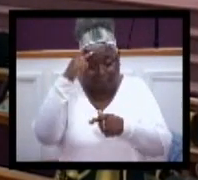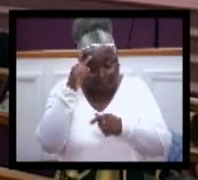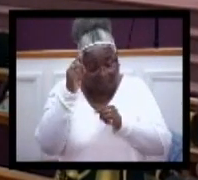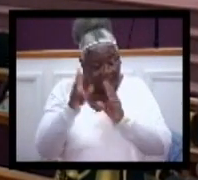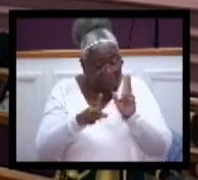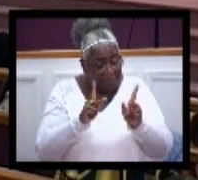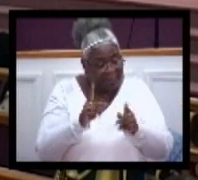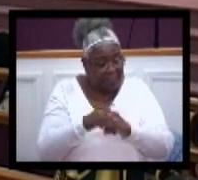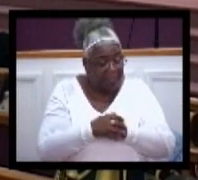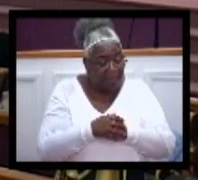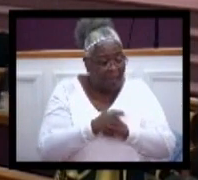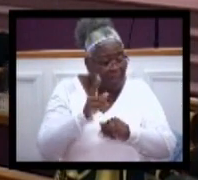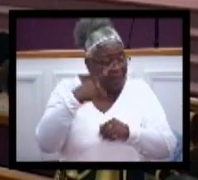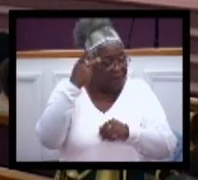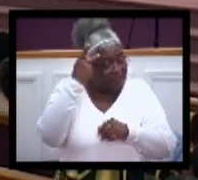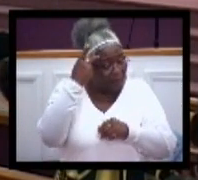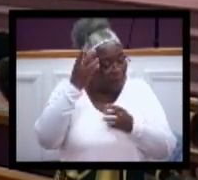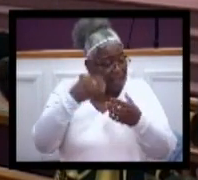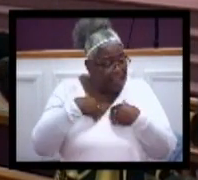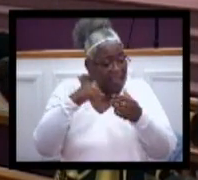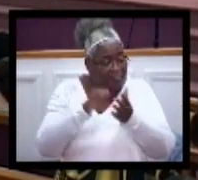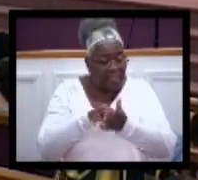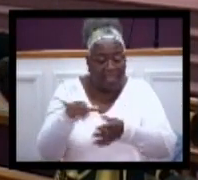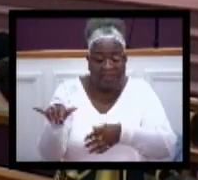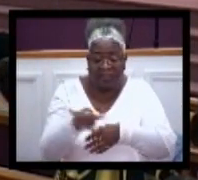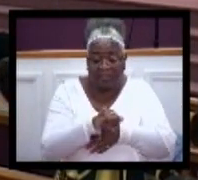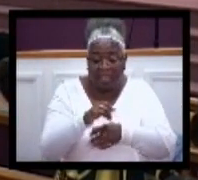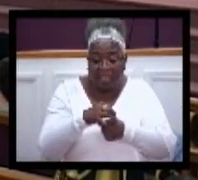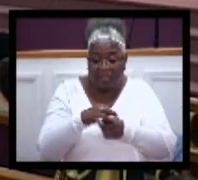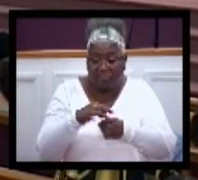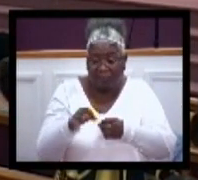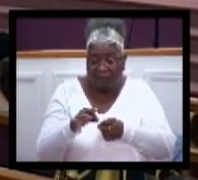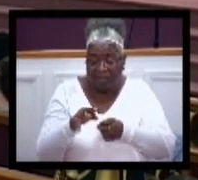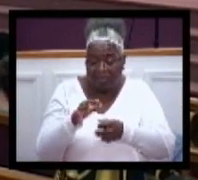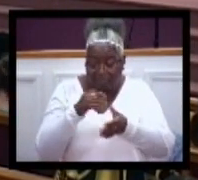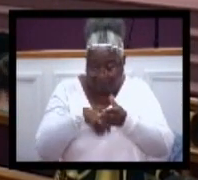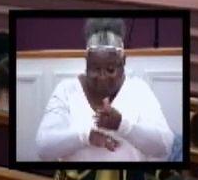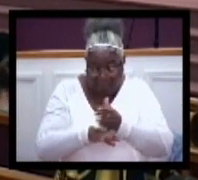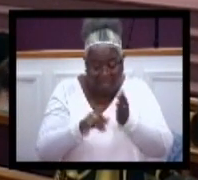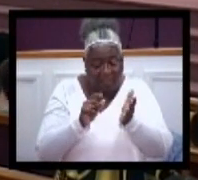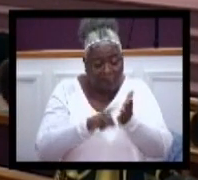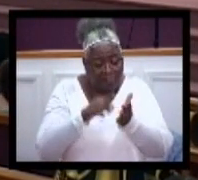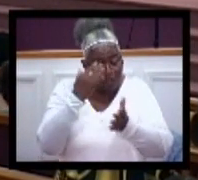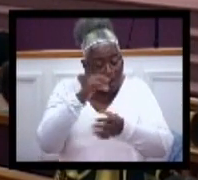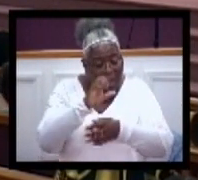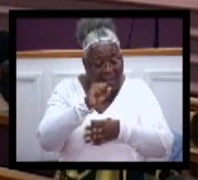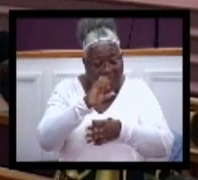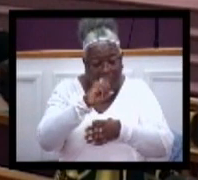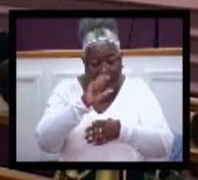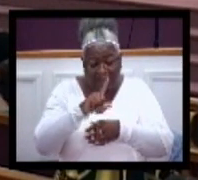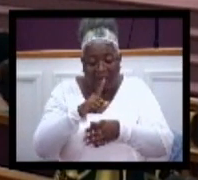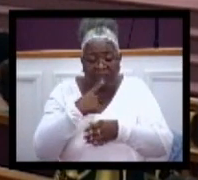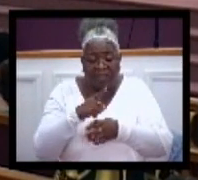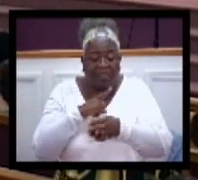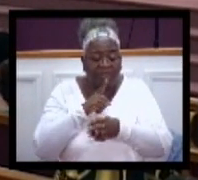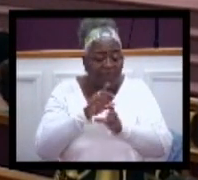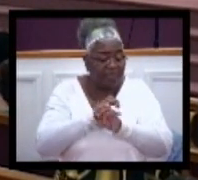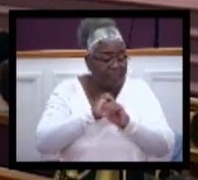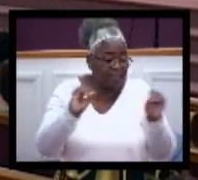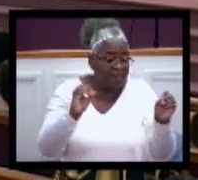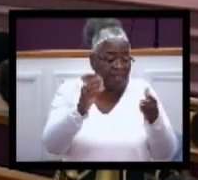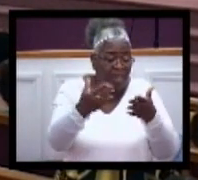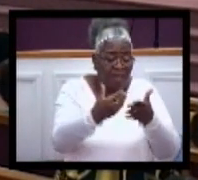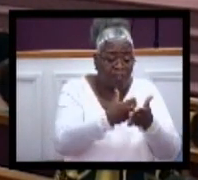today. Pharaoh had that same spirit. This is why Solomon said, there is nothing